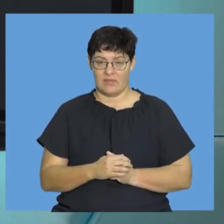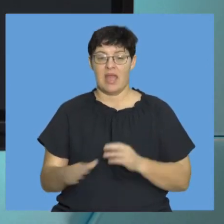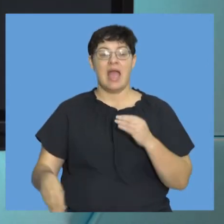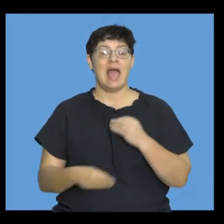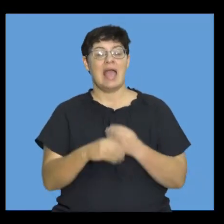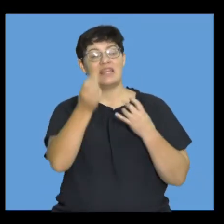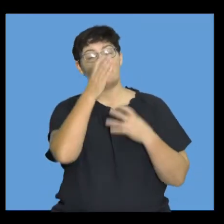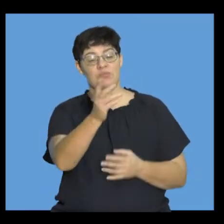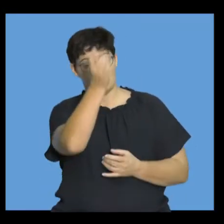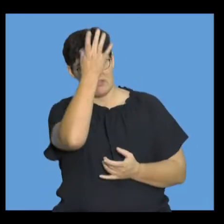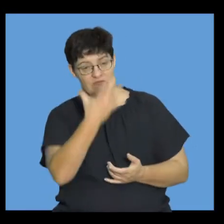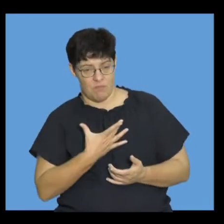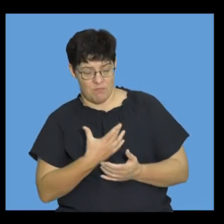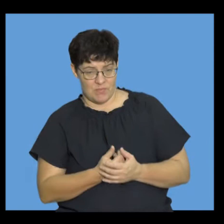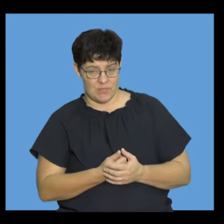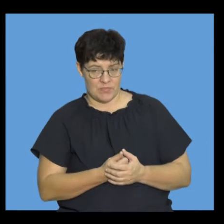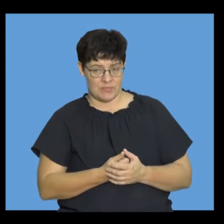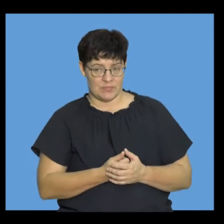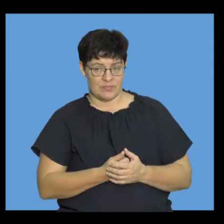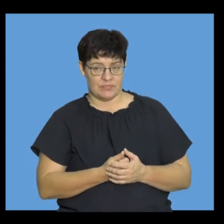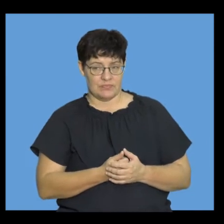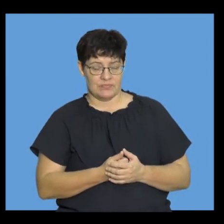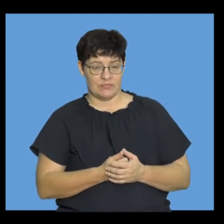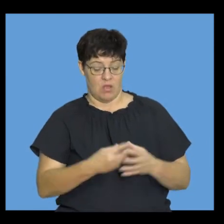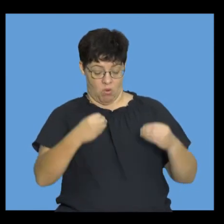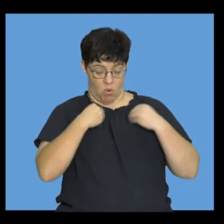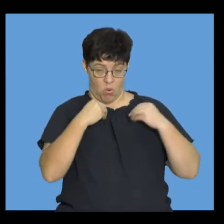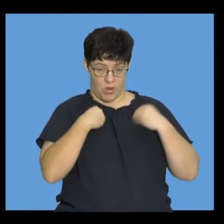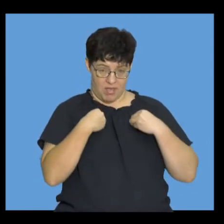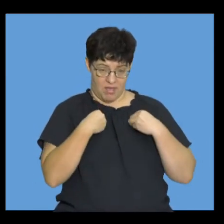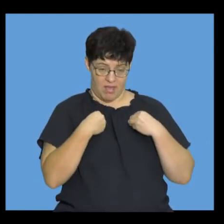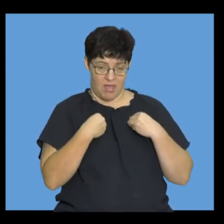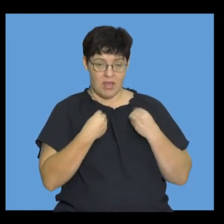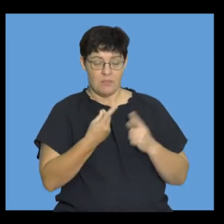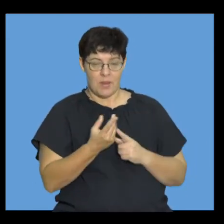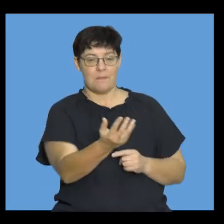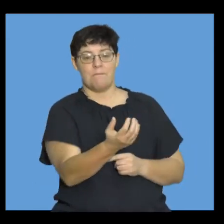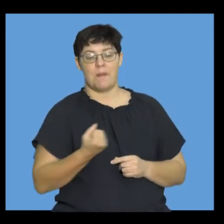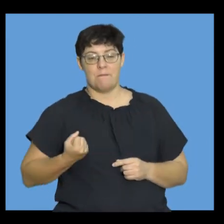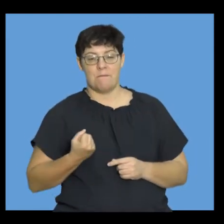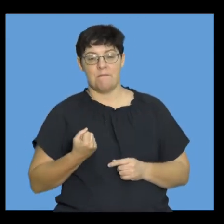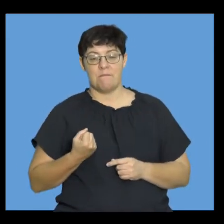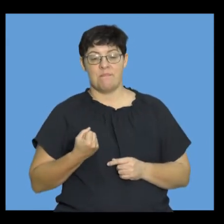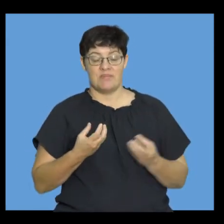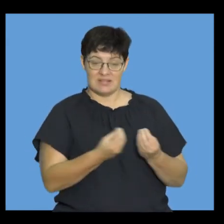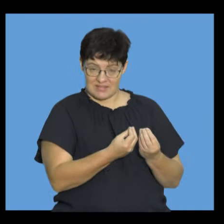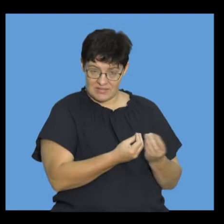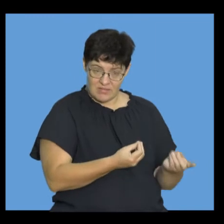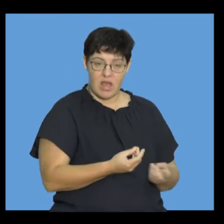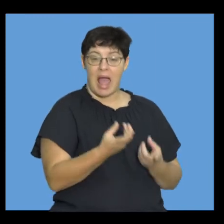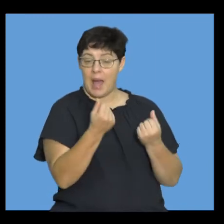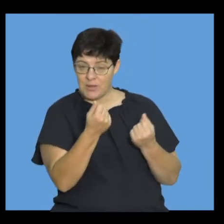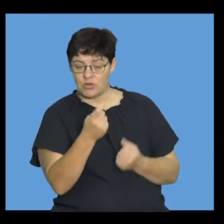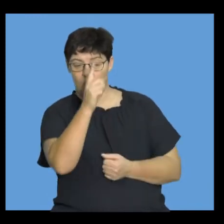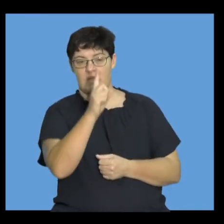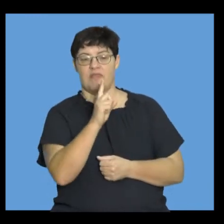told that the owner is expected to take goods costing 1,000 Rand